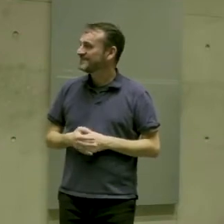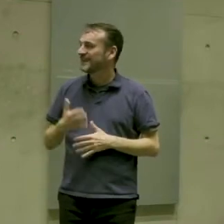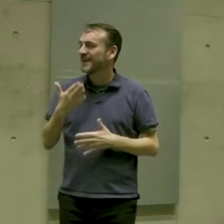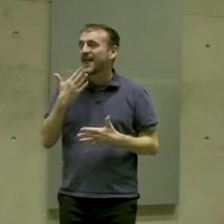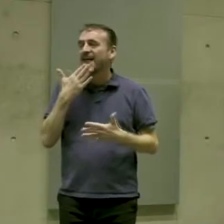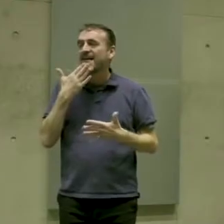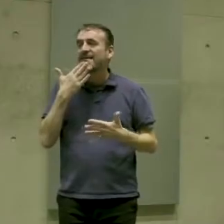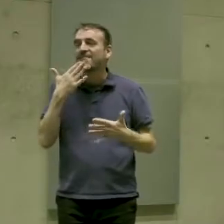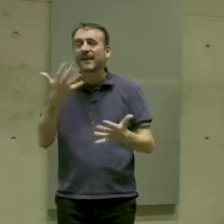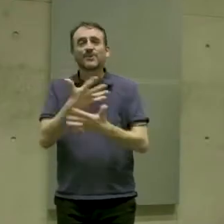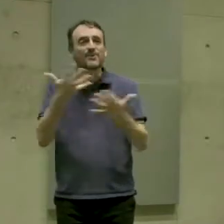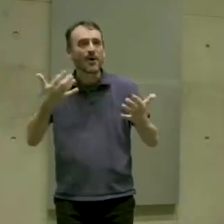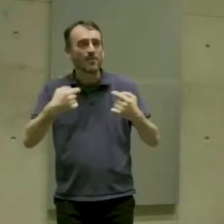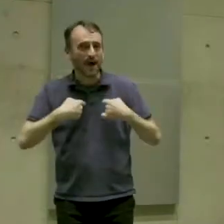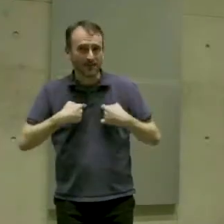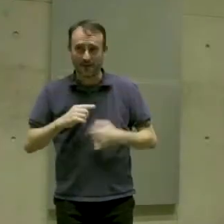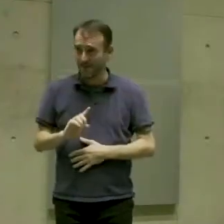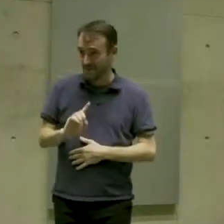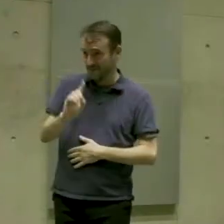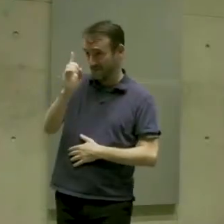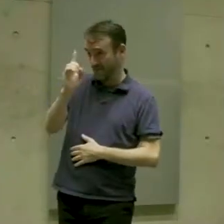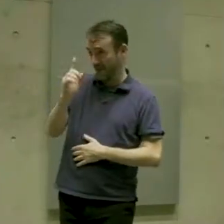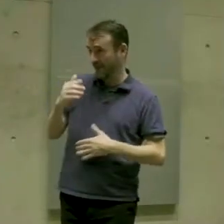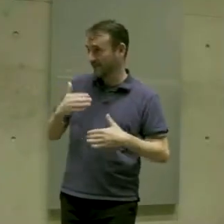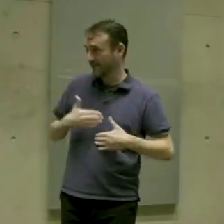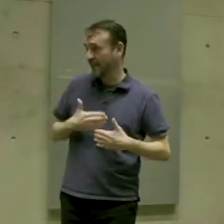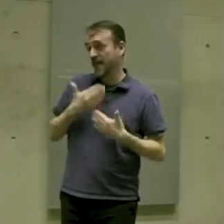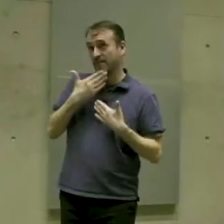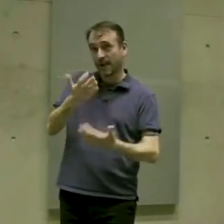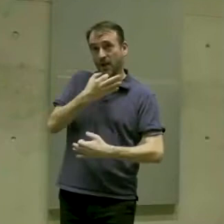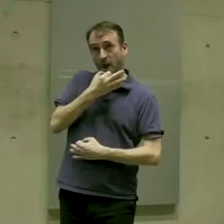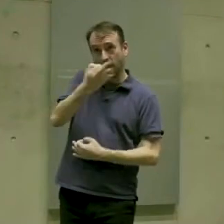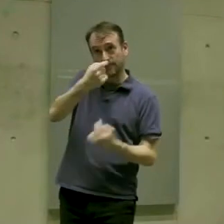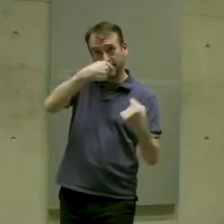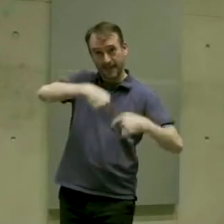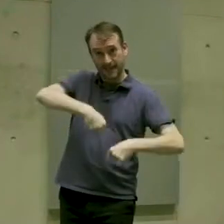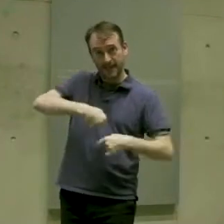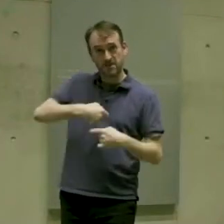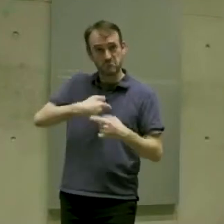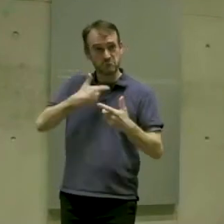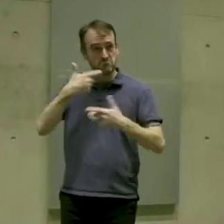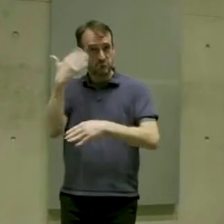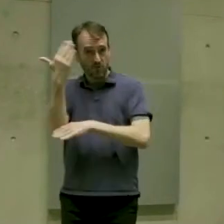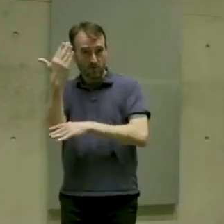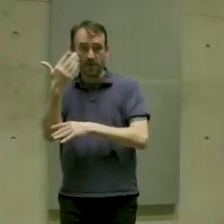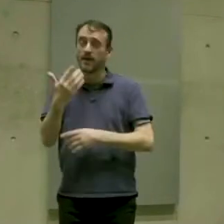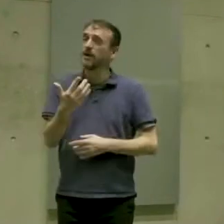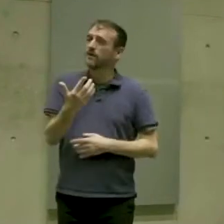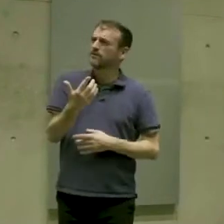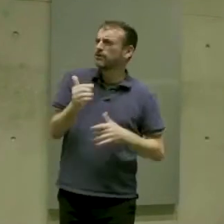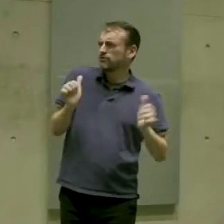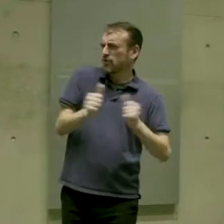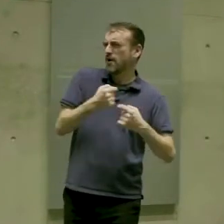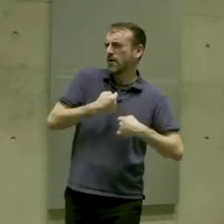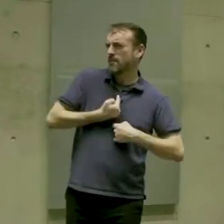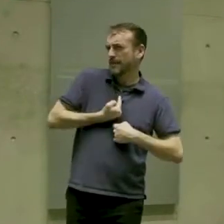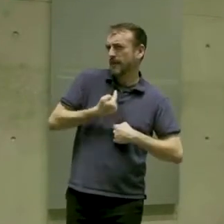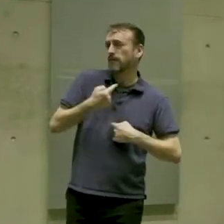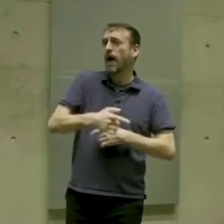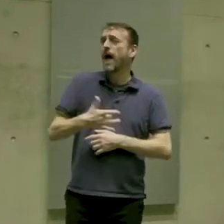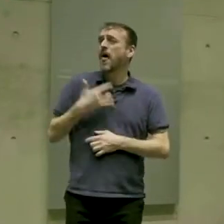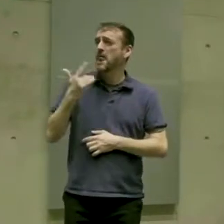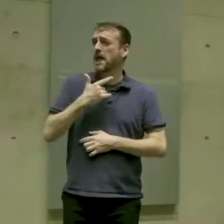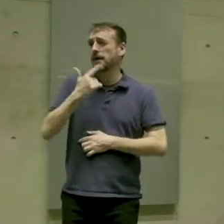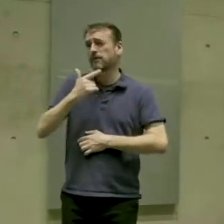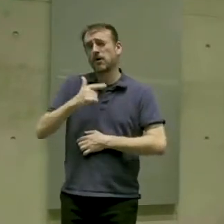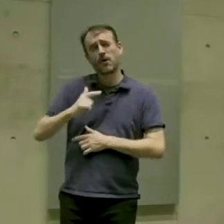thank you so much. So first of all, thank you for having me here to talk today. A little bit about myself. So I live in the Outer Hebrides